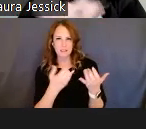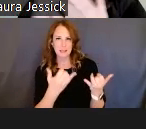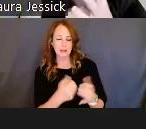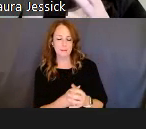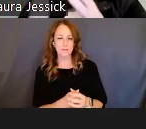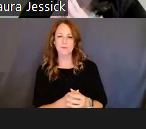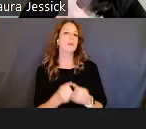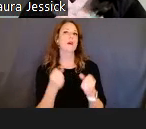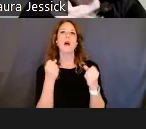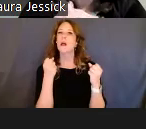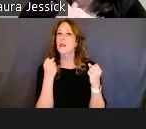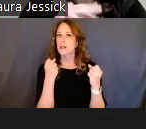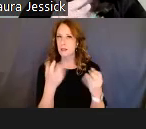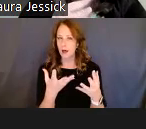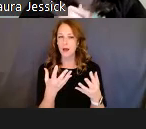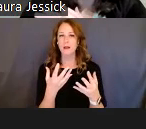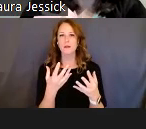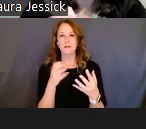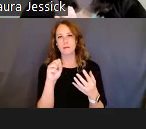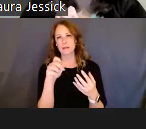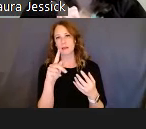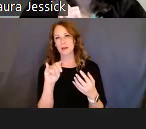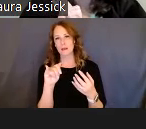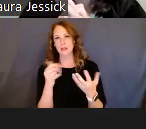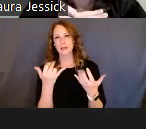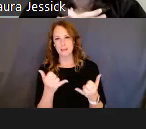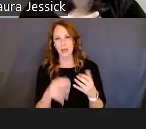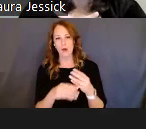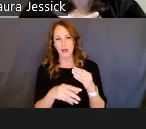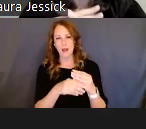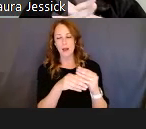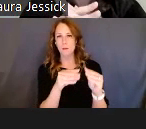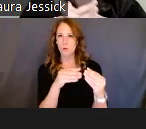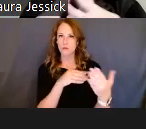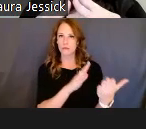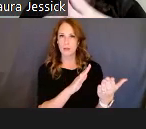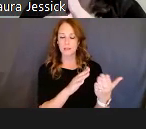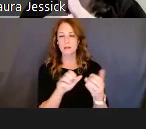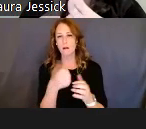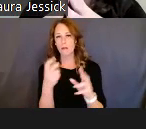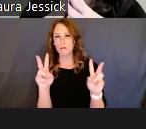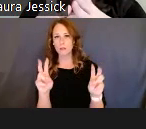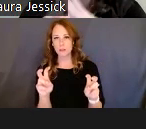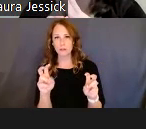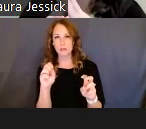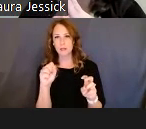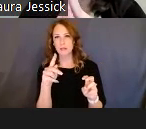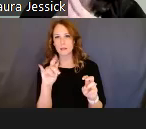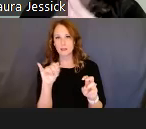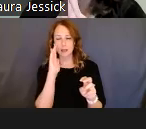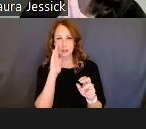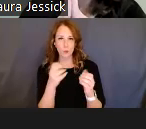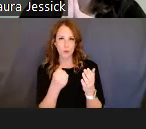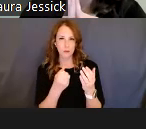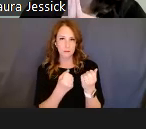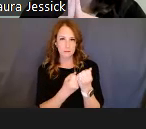a lot that SAKI has expanded to address. So some additional issues that SAKI will help fund